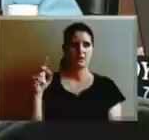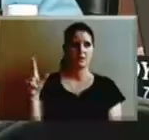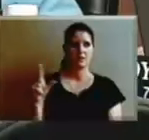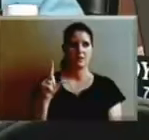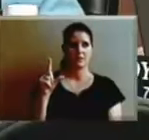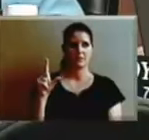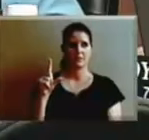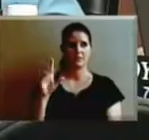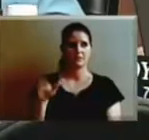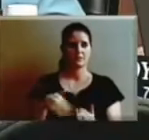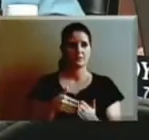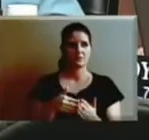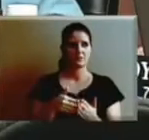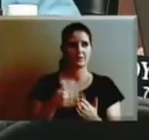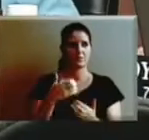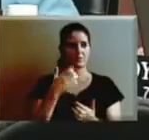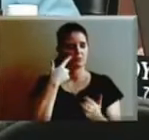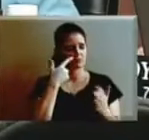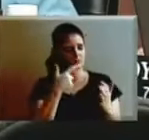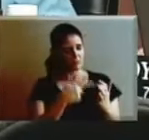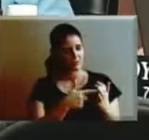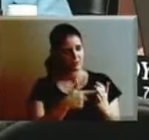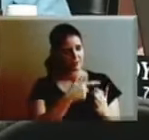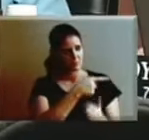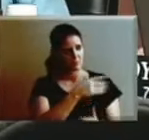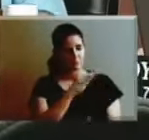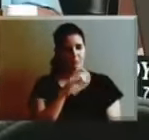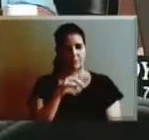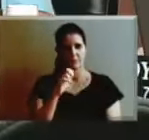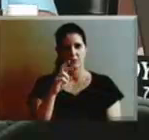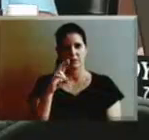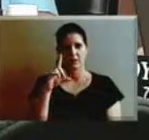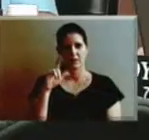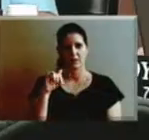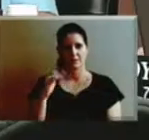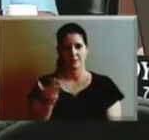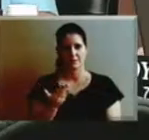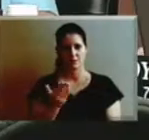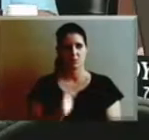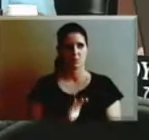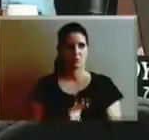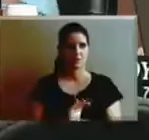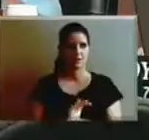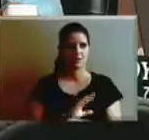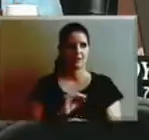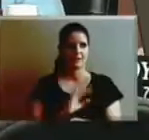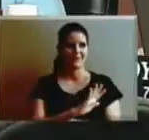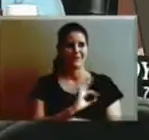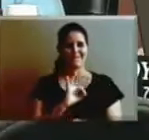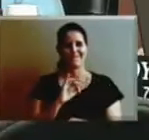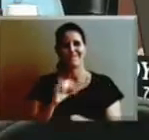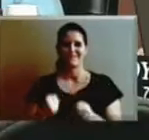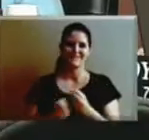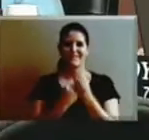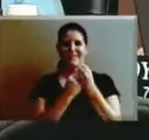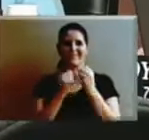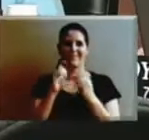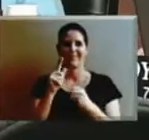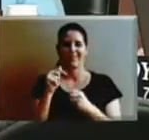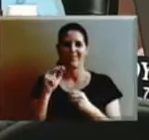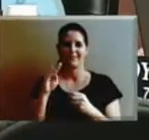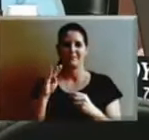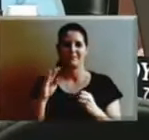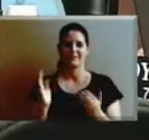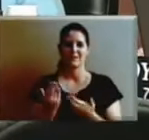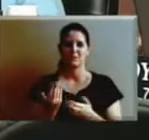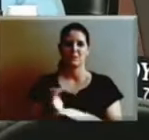recognize Beverly is here tonight, and many of her fan club are here tonight, too. And,